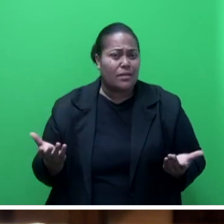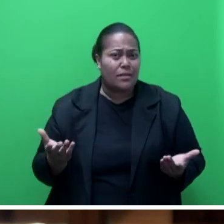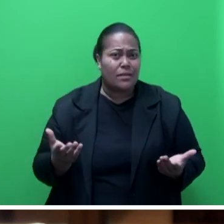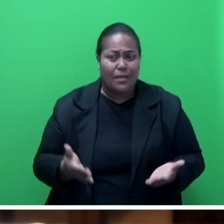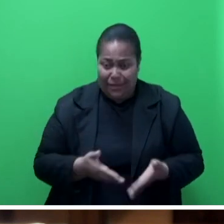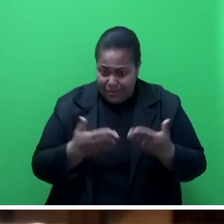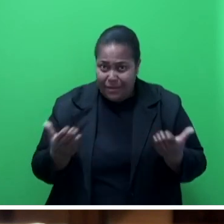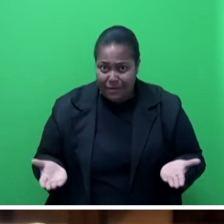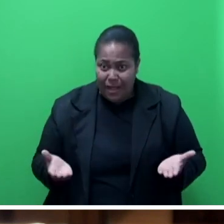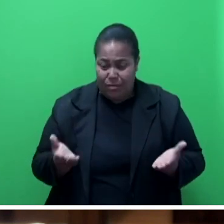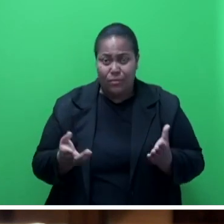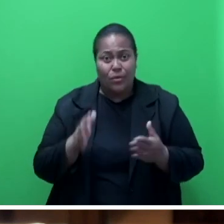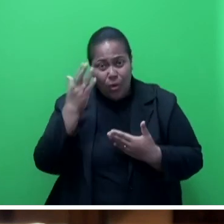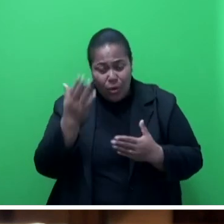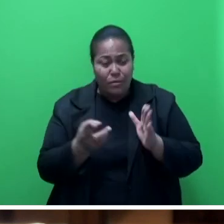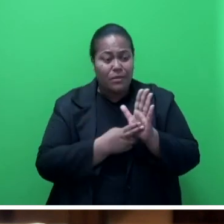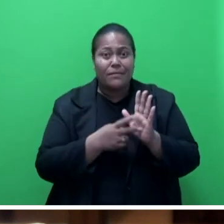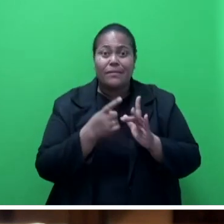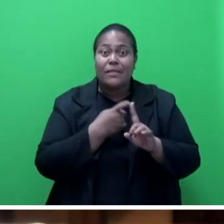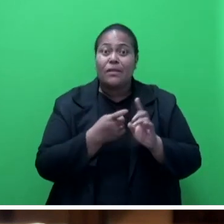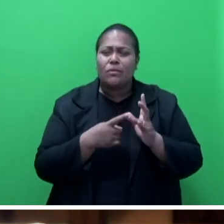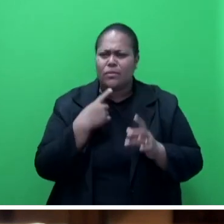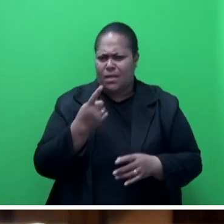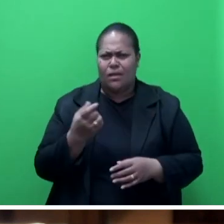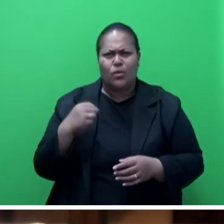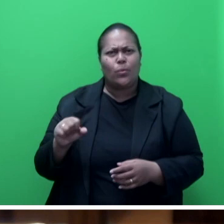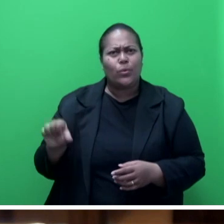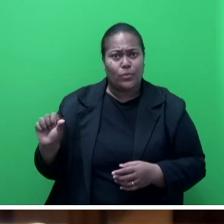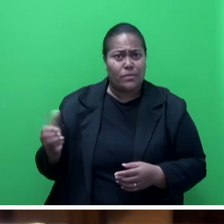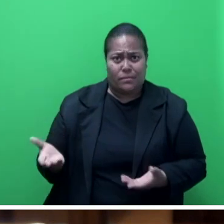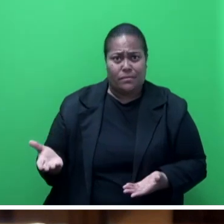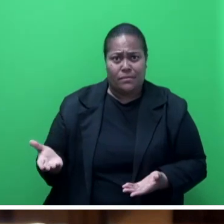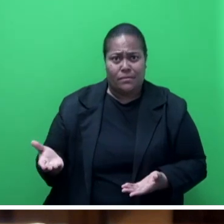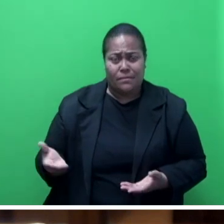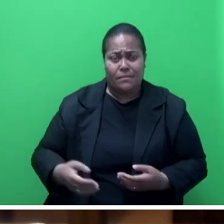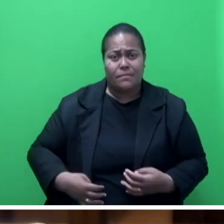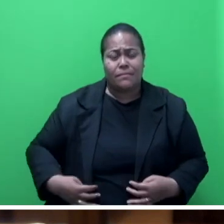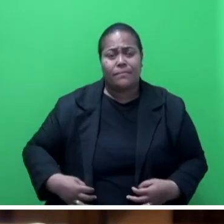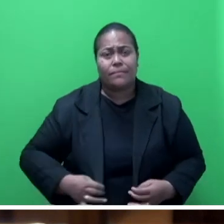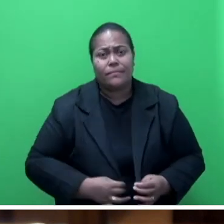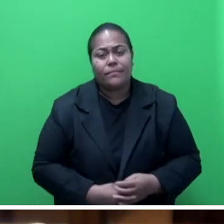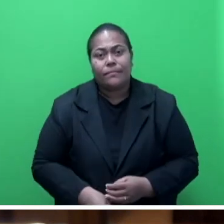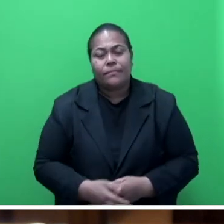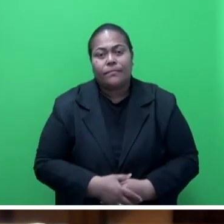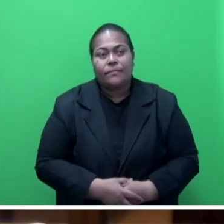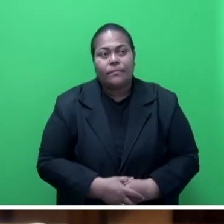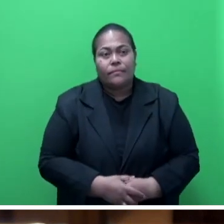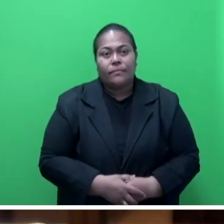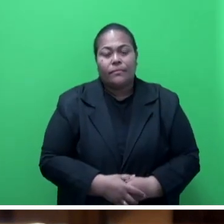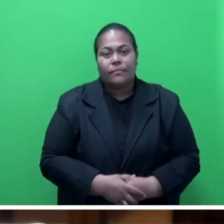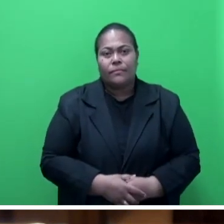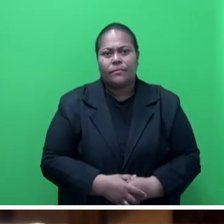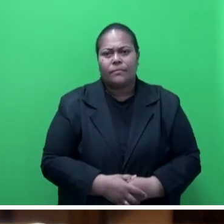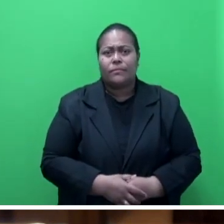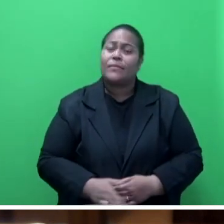Honourable Noekula useless. I said that again, useless. And he said we don't listen to